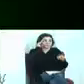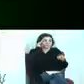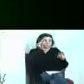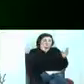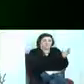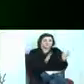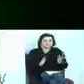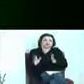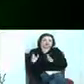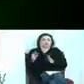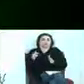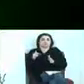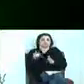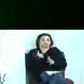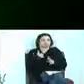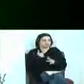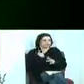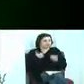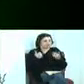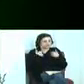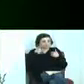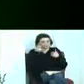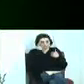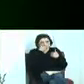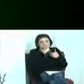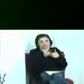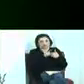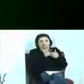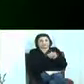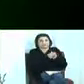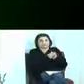have for you,